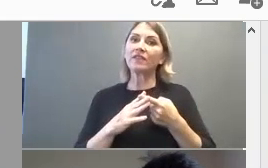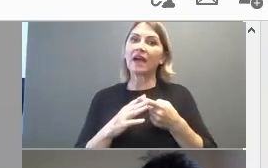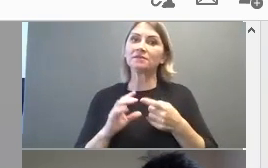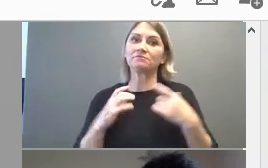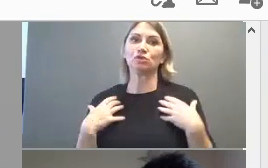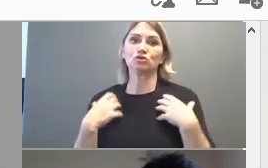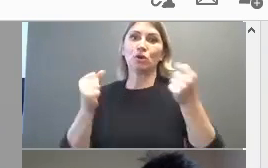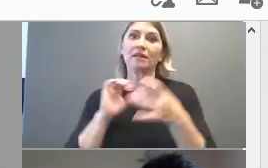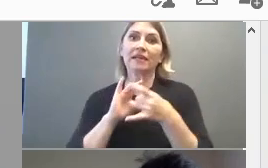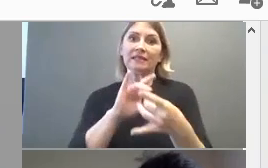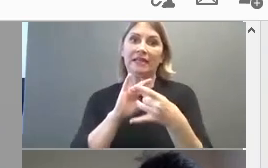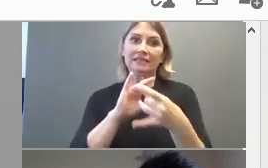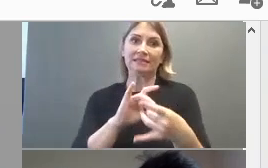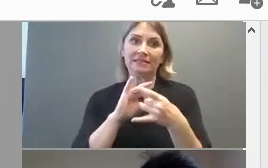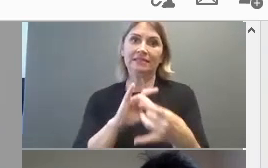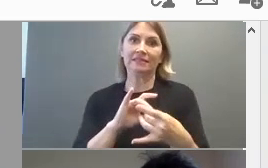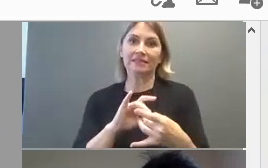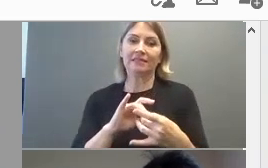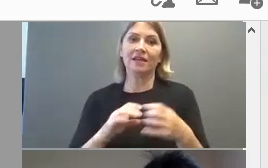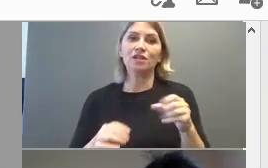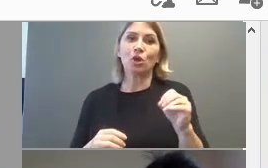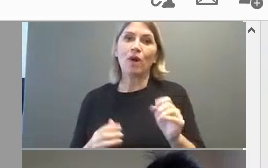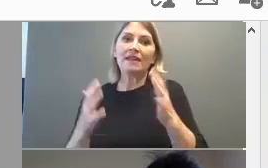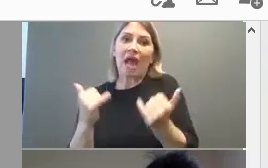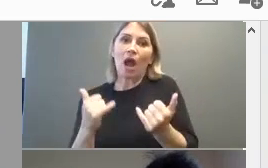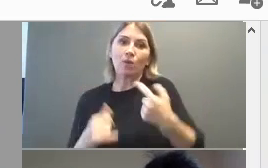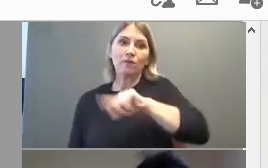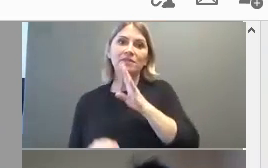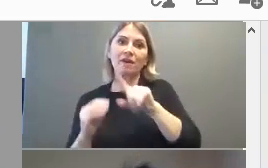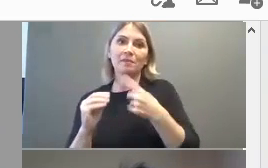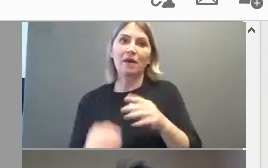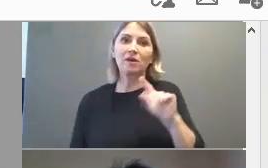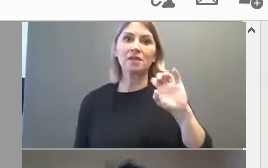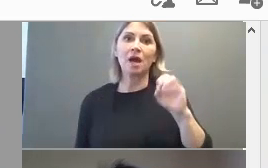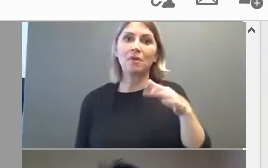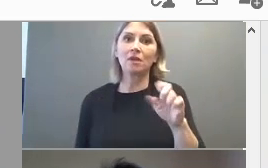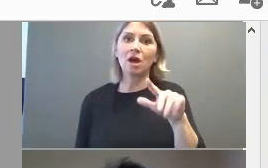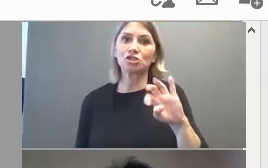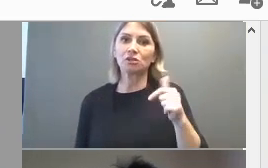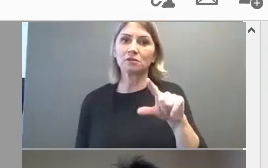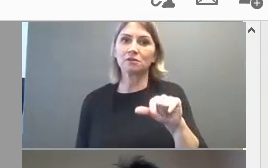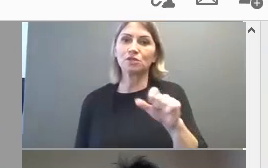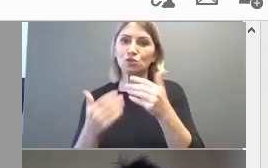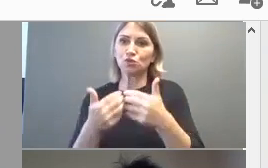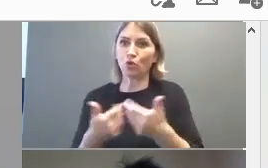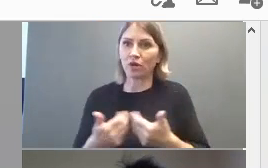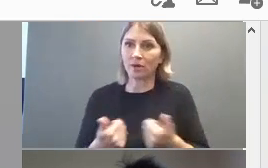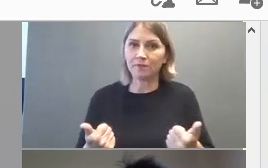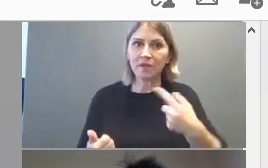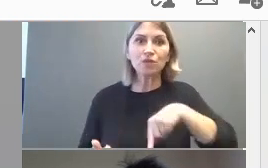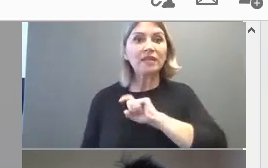over topological sorts once more, and then we are going to move on towards strongly connected components, because we do need topological